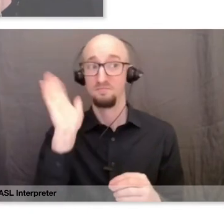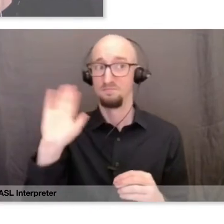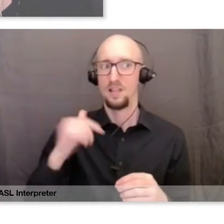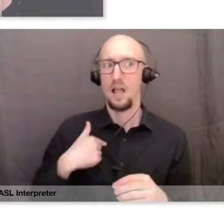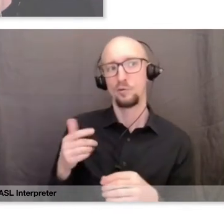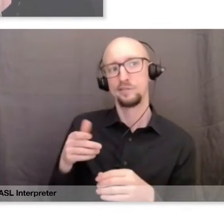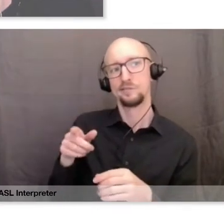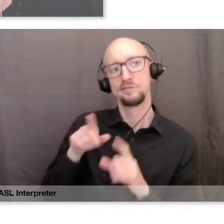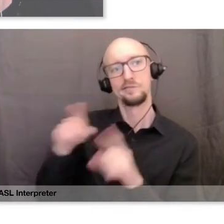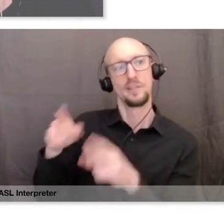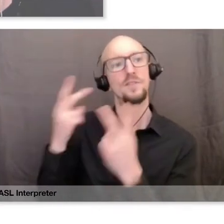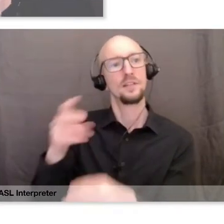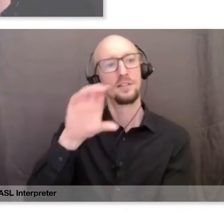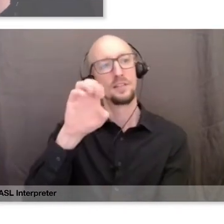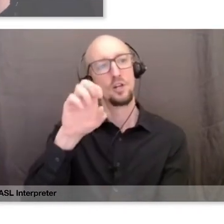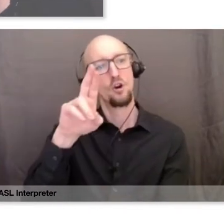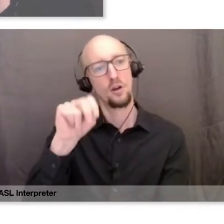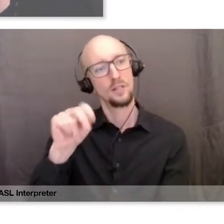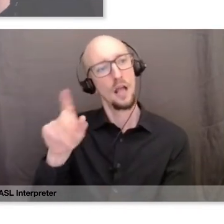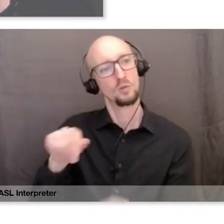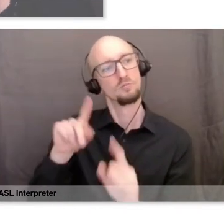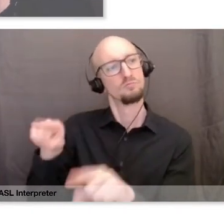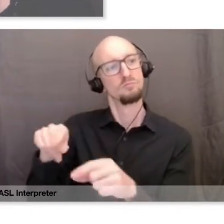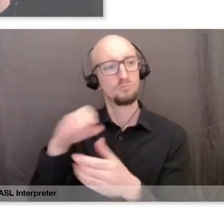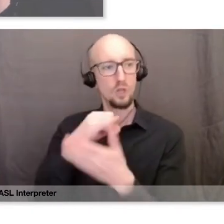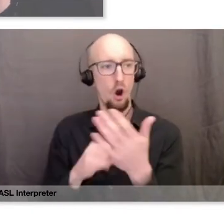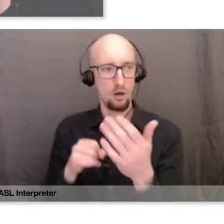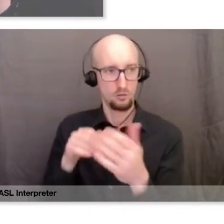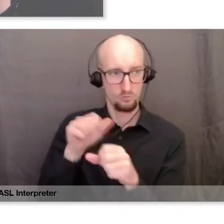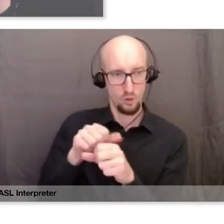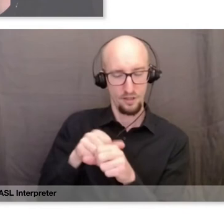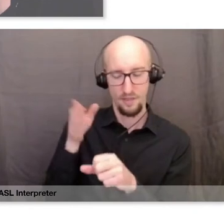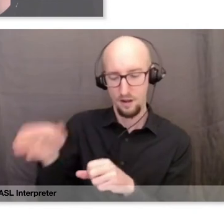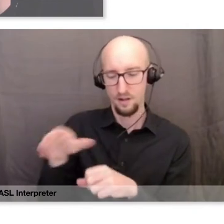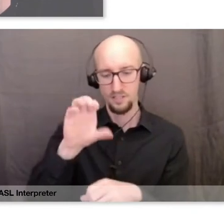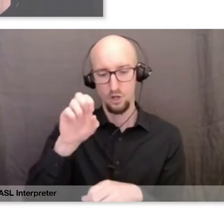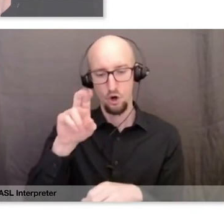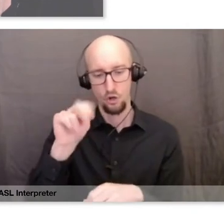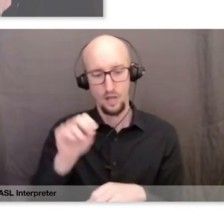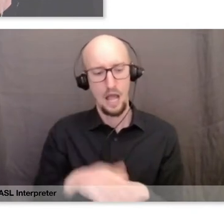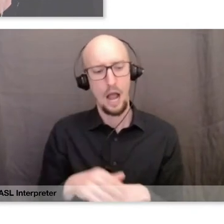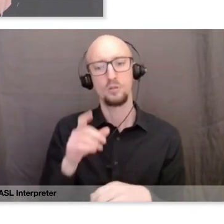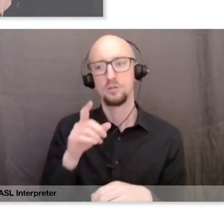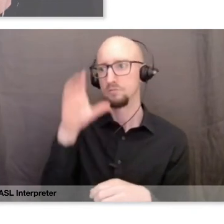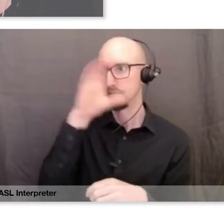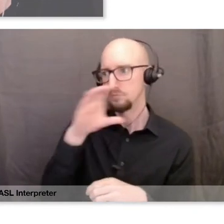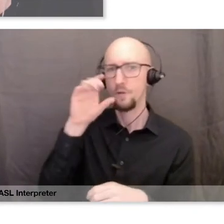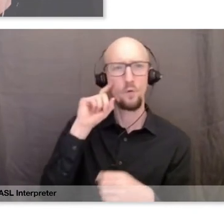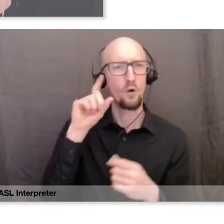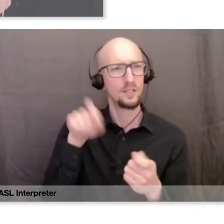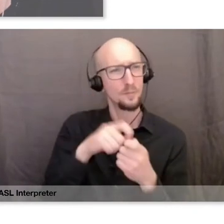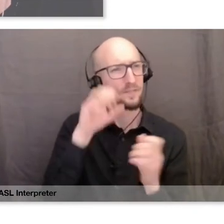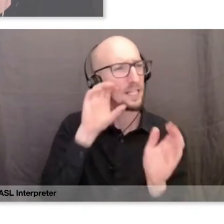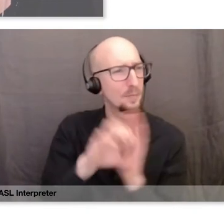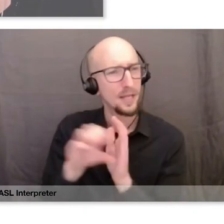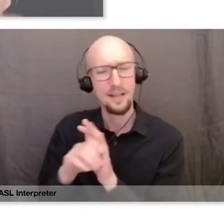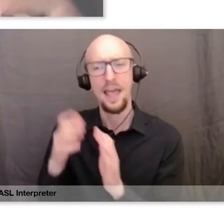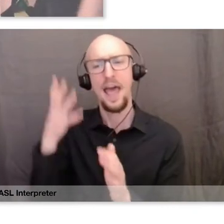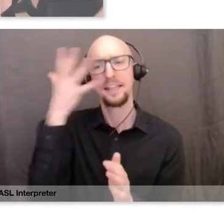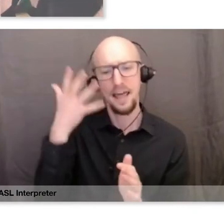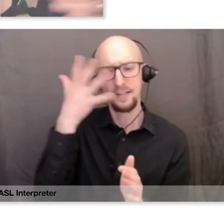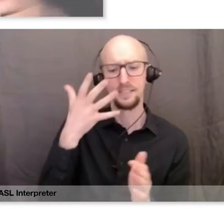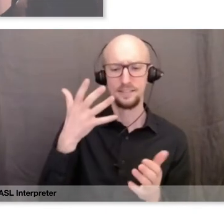my Collide at CERN residency, I was really looking for imagery, aesthetics of particle physics,